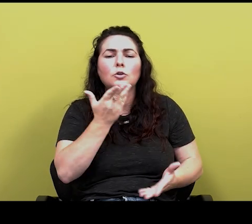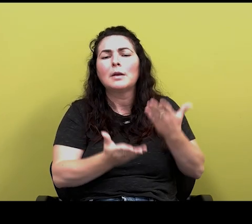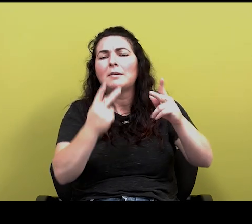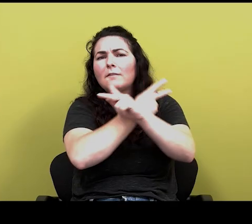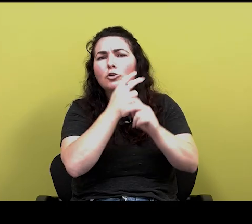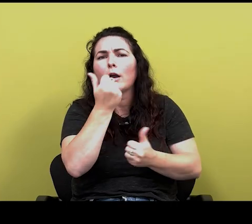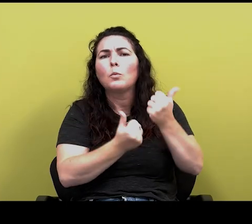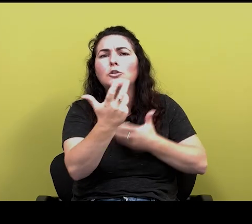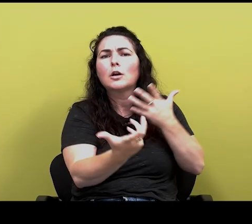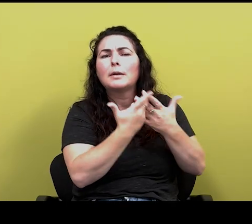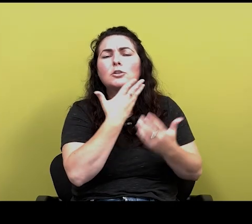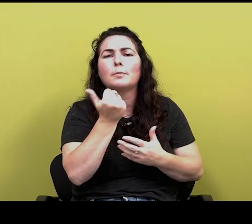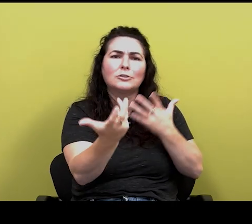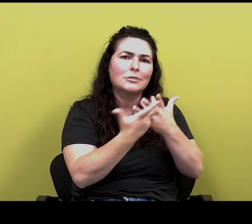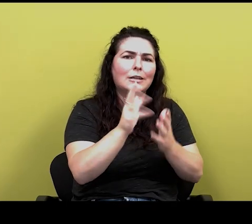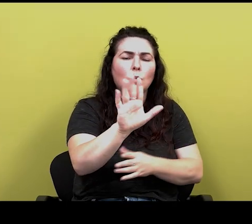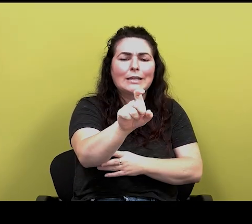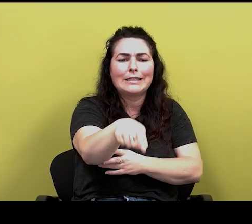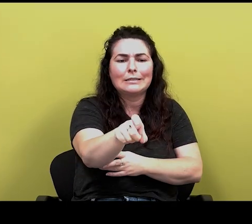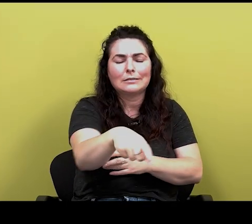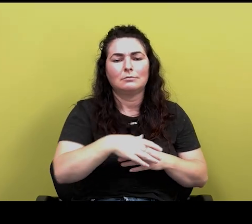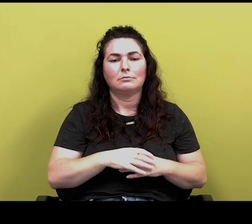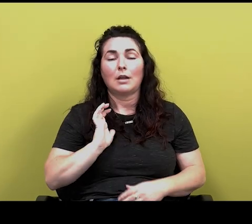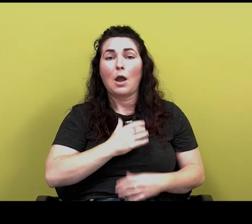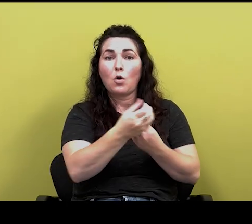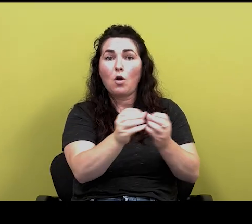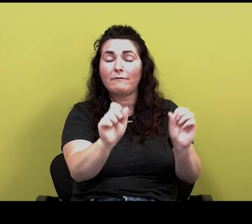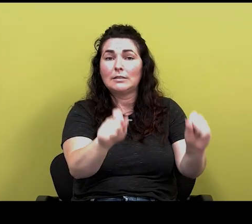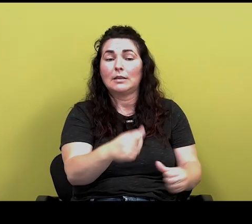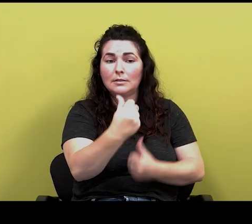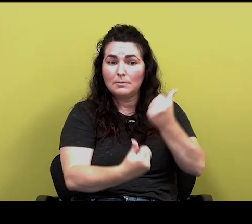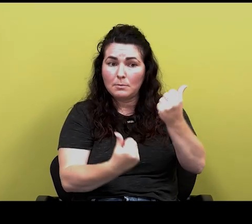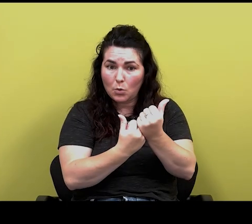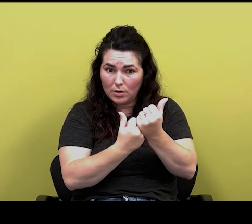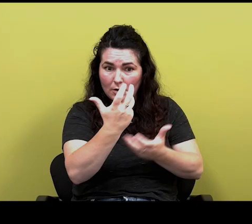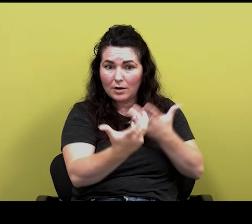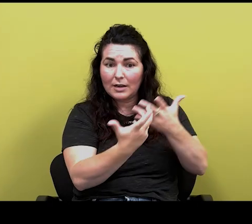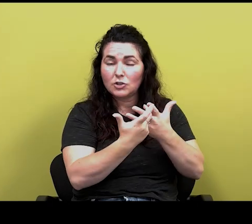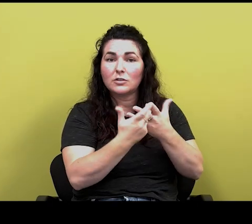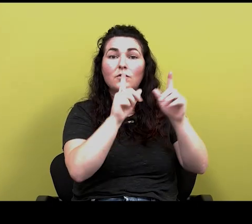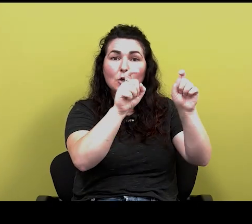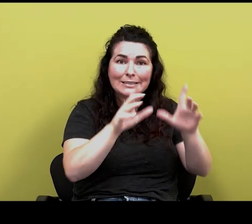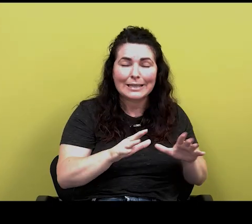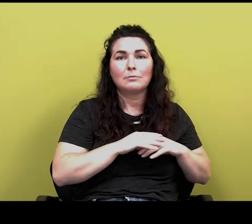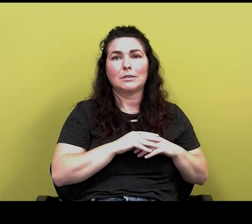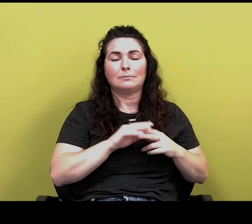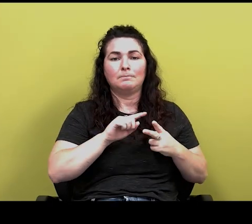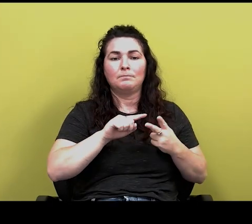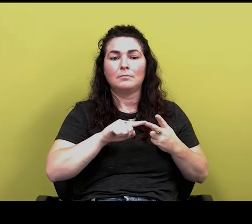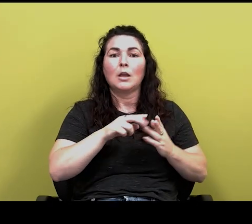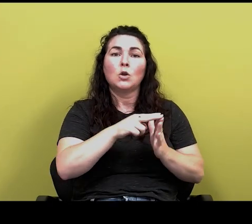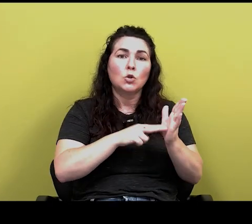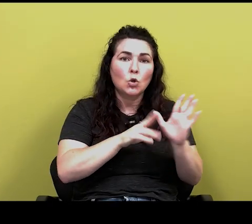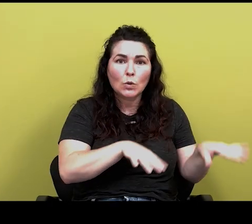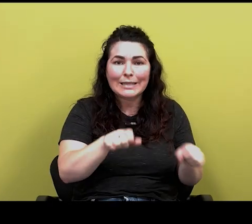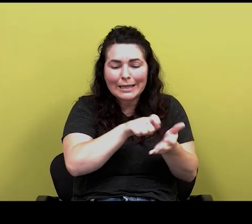that may be appropriate for you. For example, our office can support with accommodations for exams, note-taking